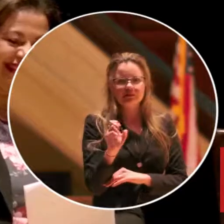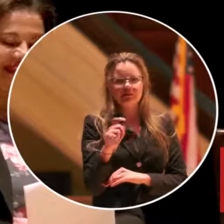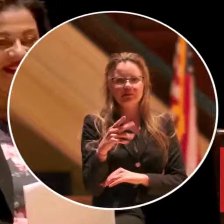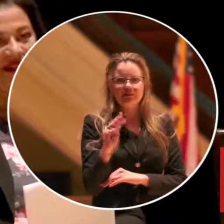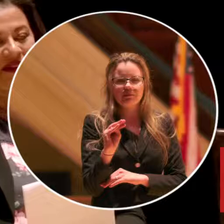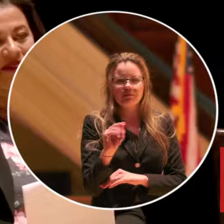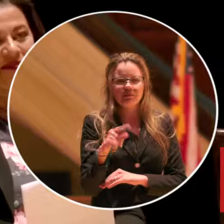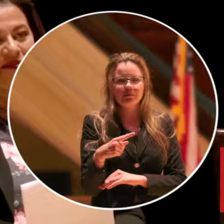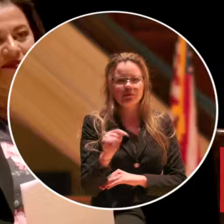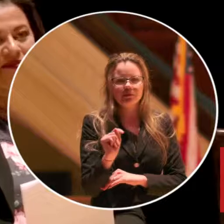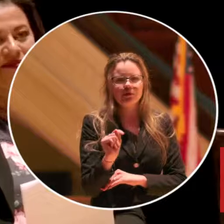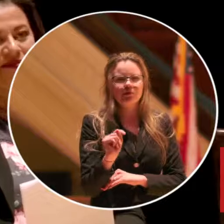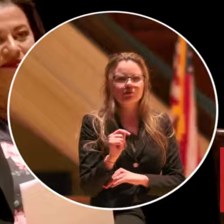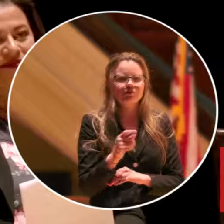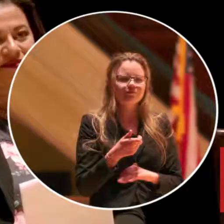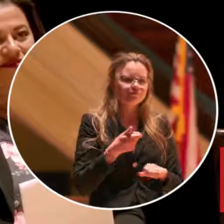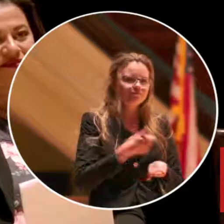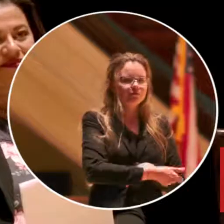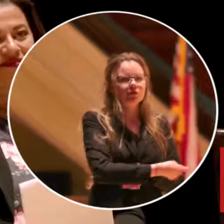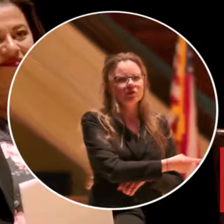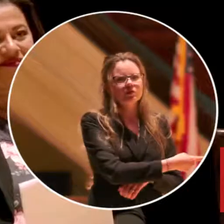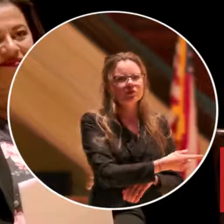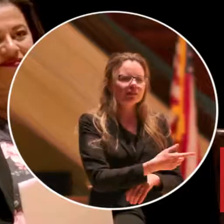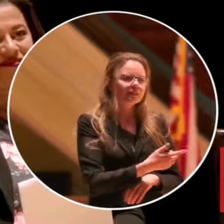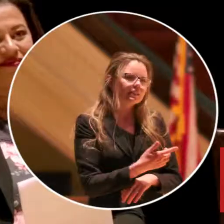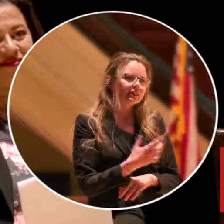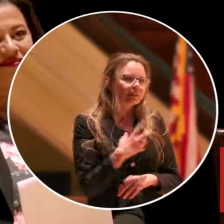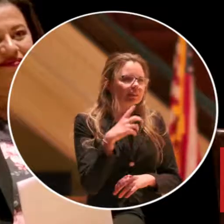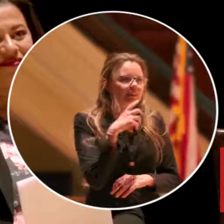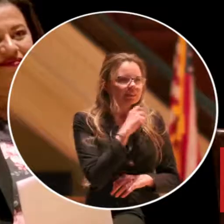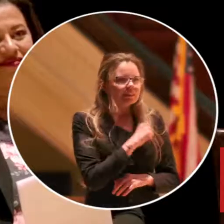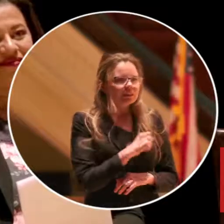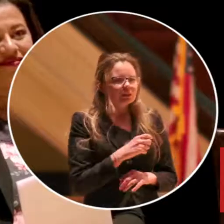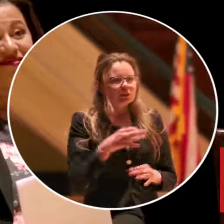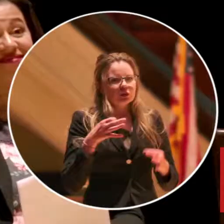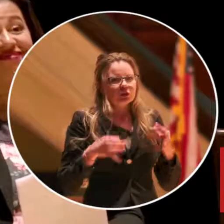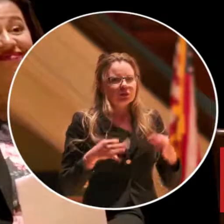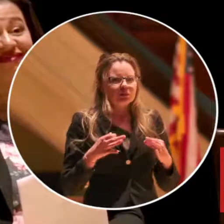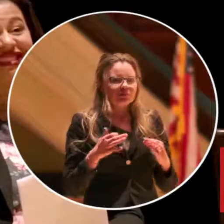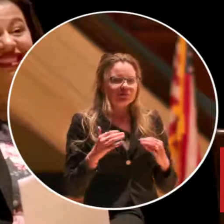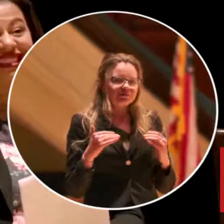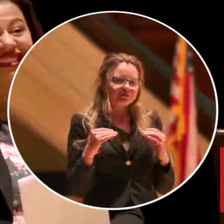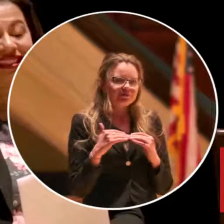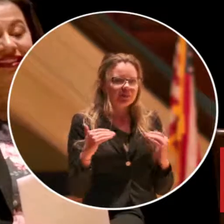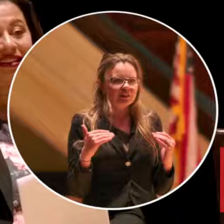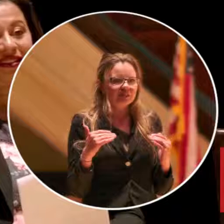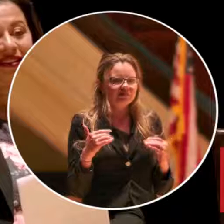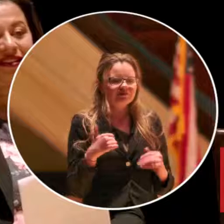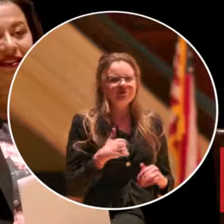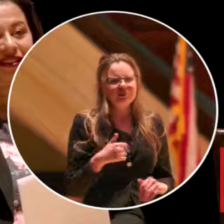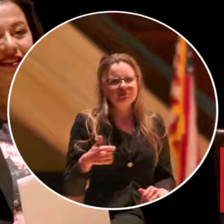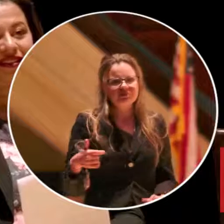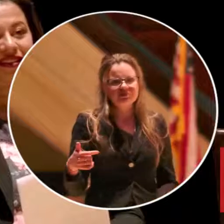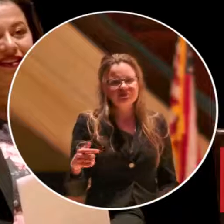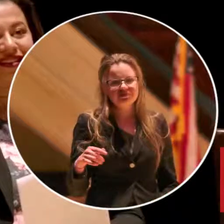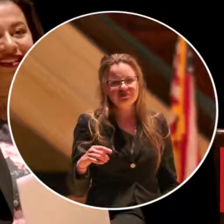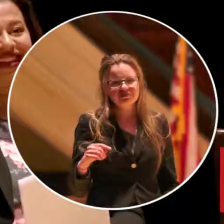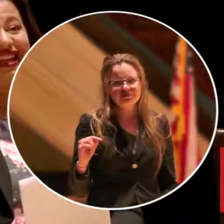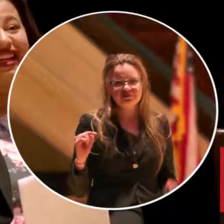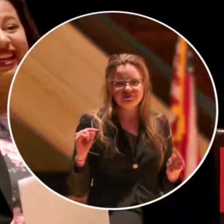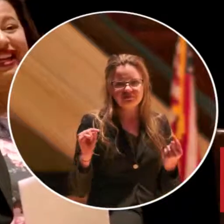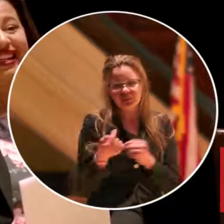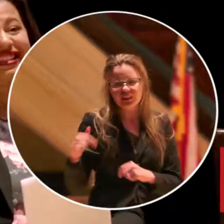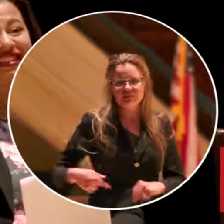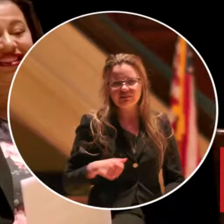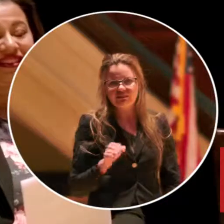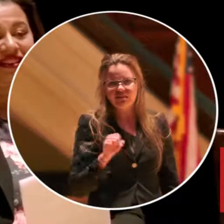In hindsight, I suppose her judgment had been just. I was being a pain in the ass, and frankly, I couldn't even be sure that I hadn't asked to be born,